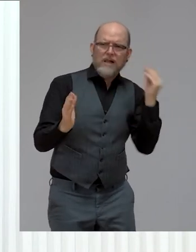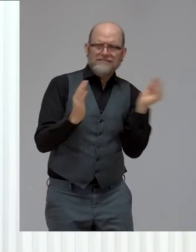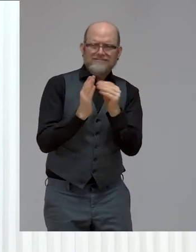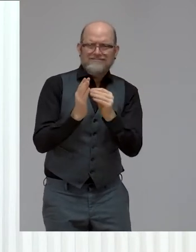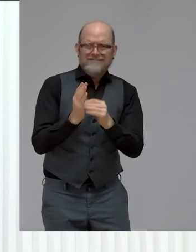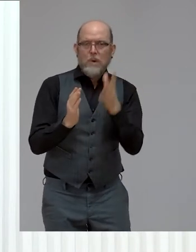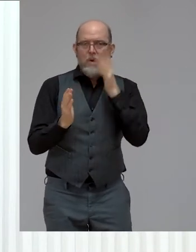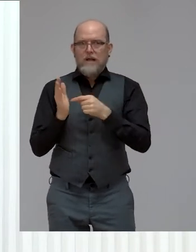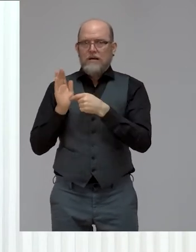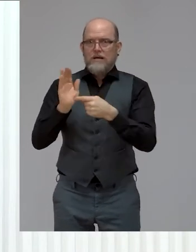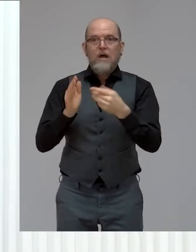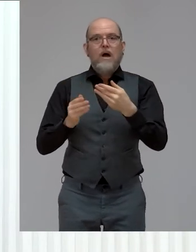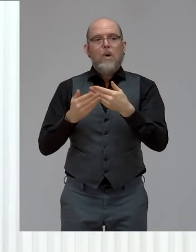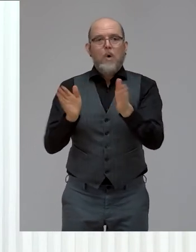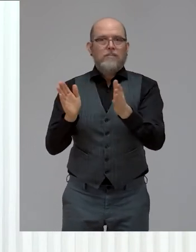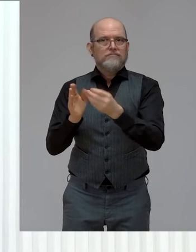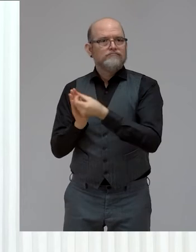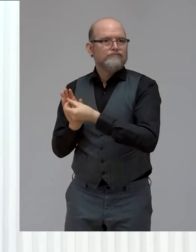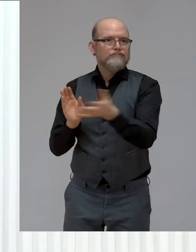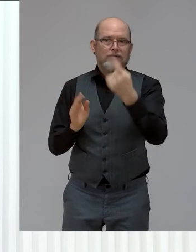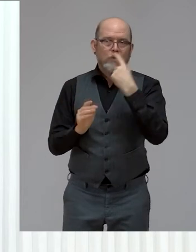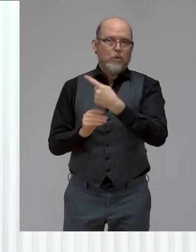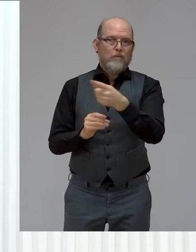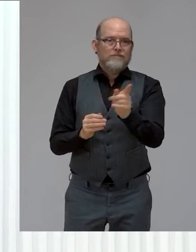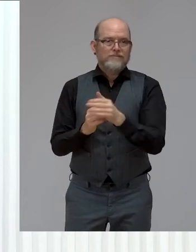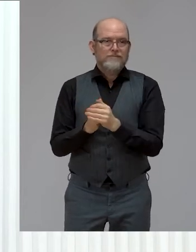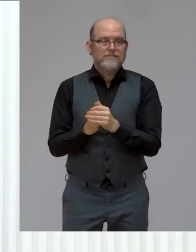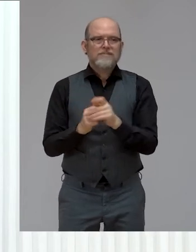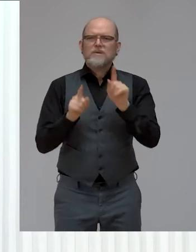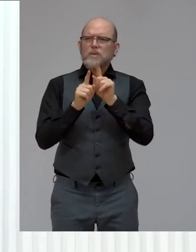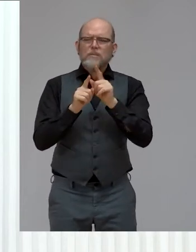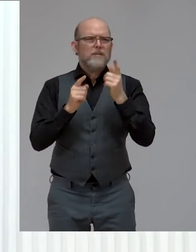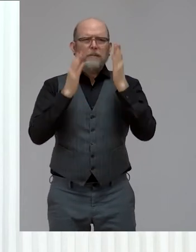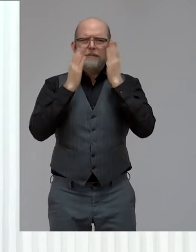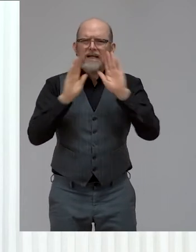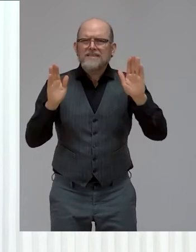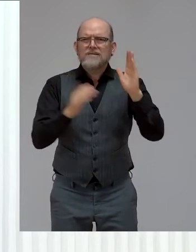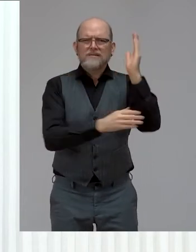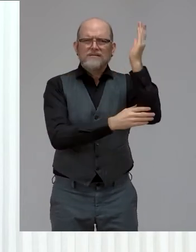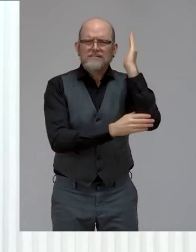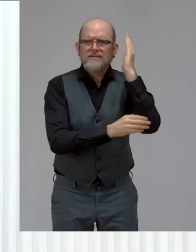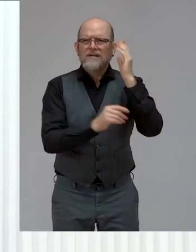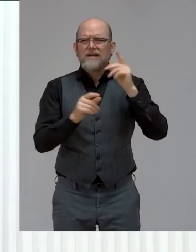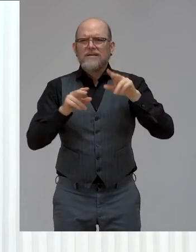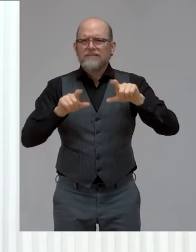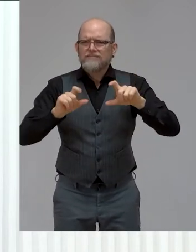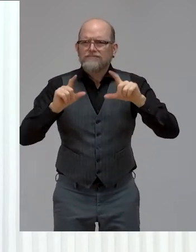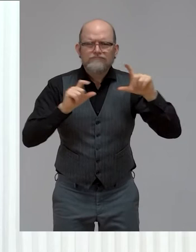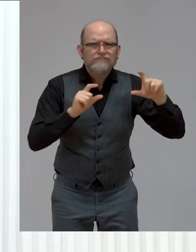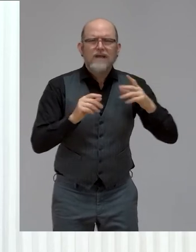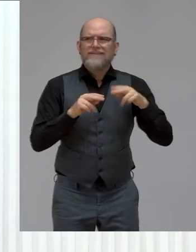but tens of thousands of presentations, pictures, videos we had collected so